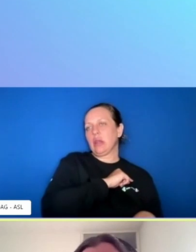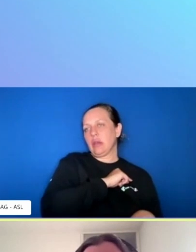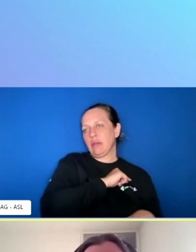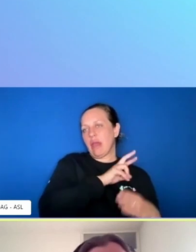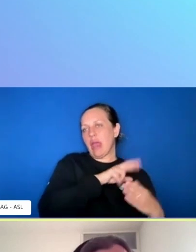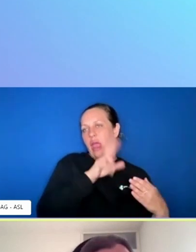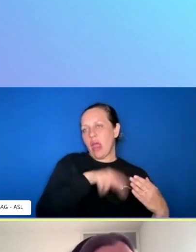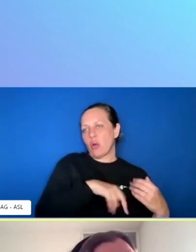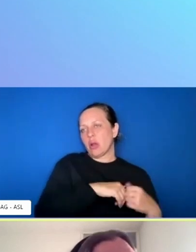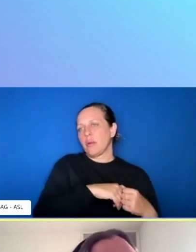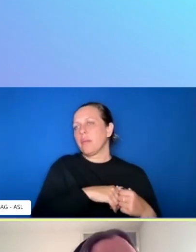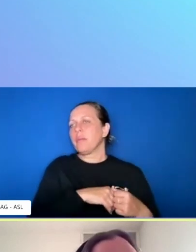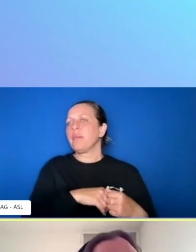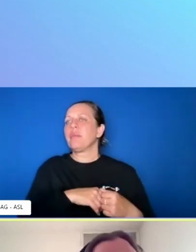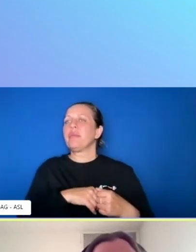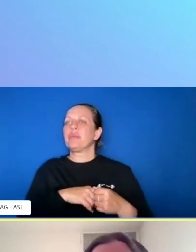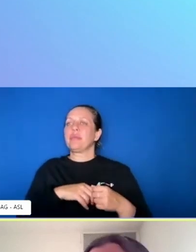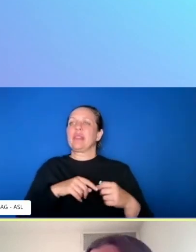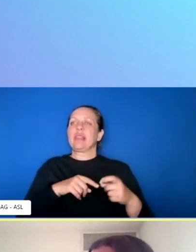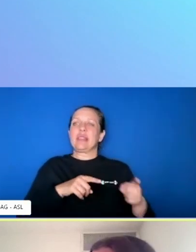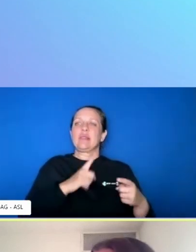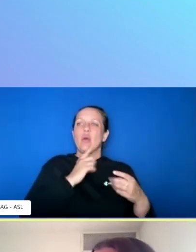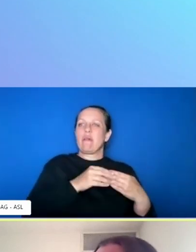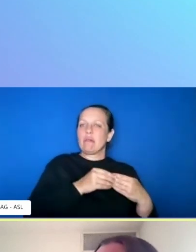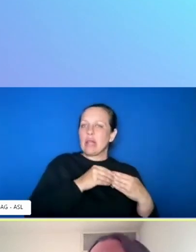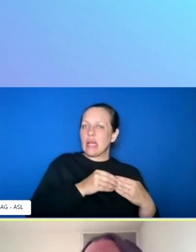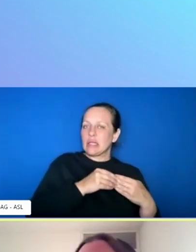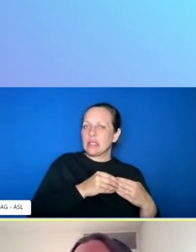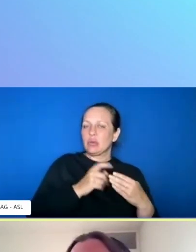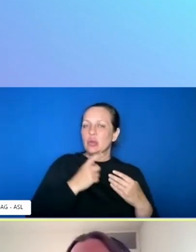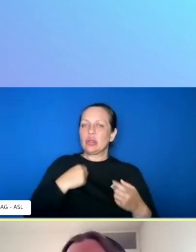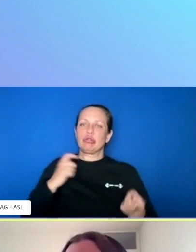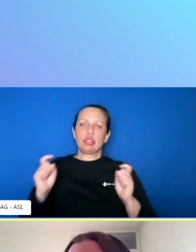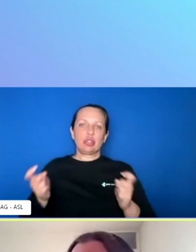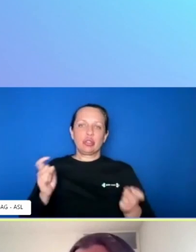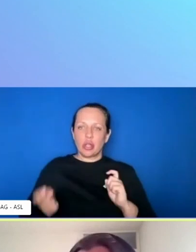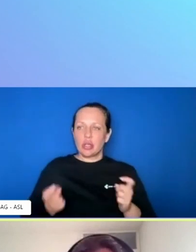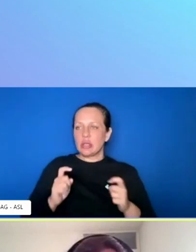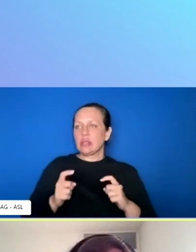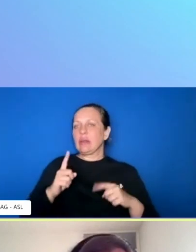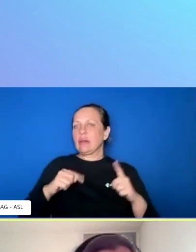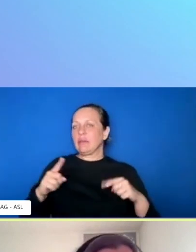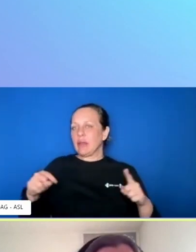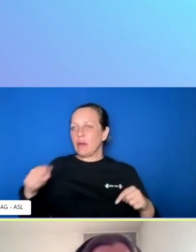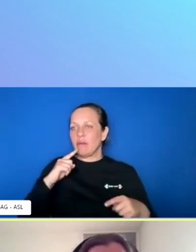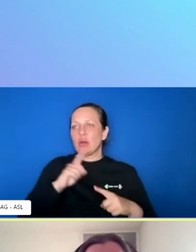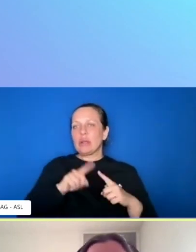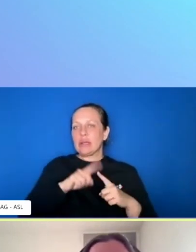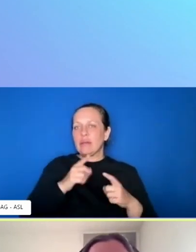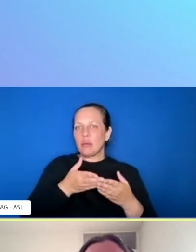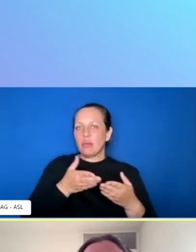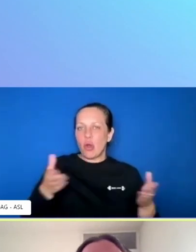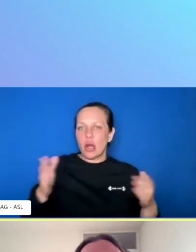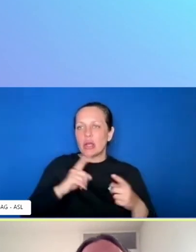as hard and fixed? Can we maybe adjust the levels and maybe have the levels vary for different products or